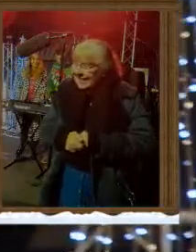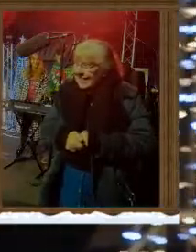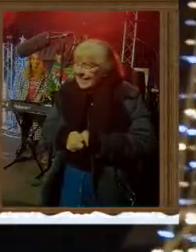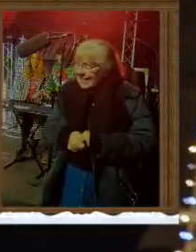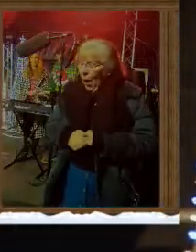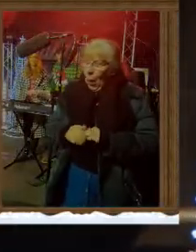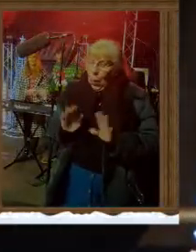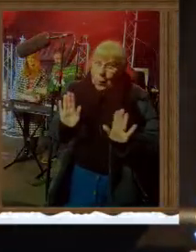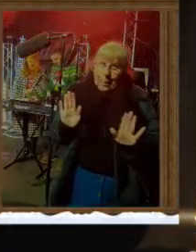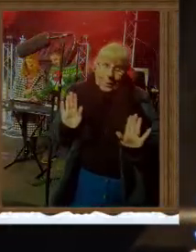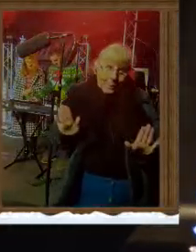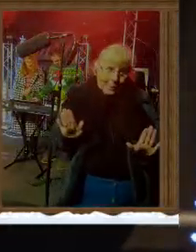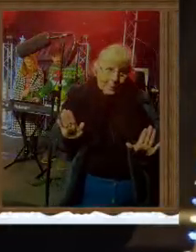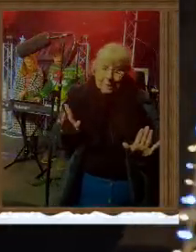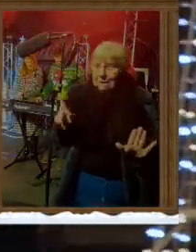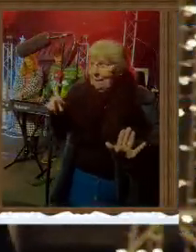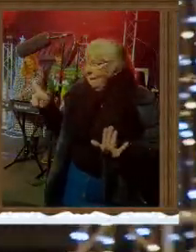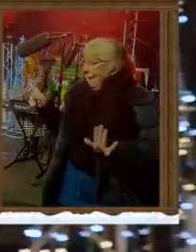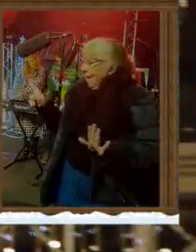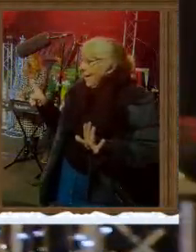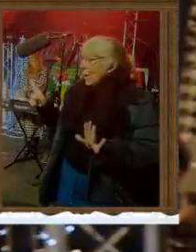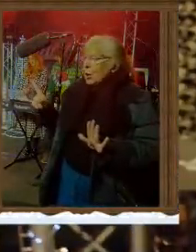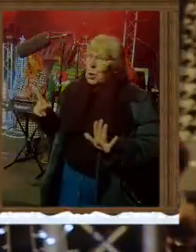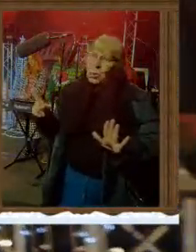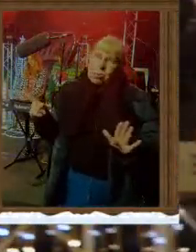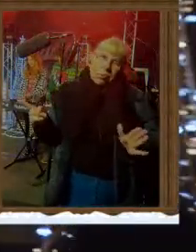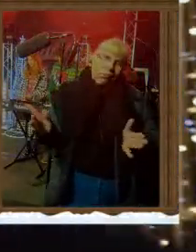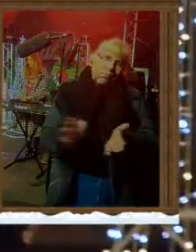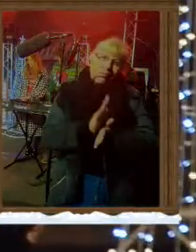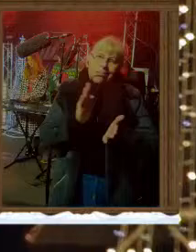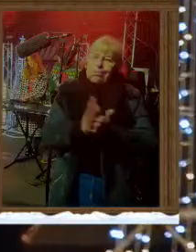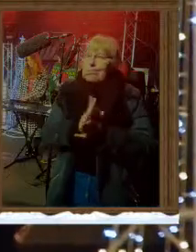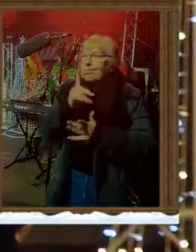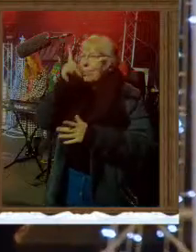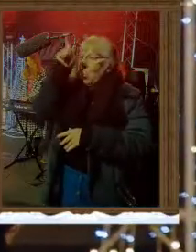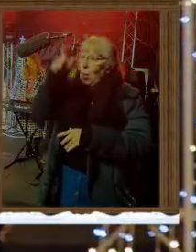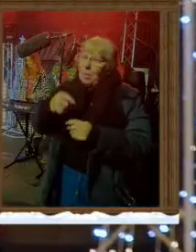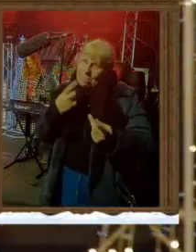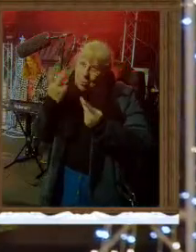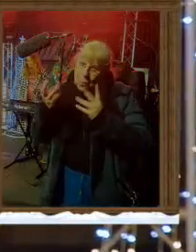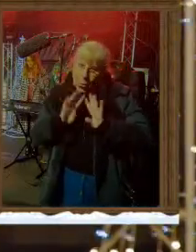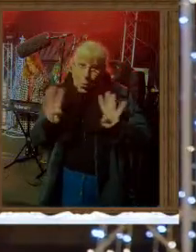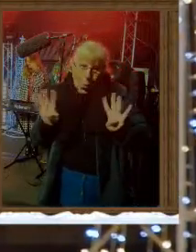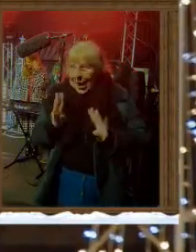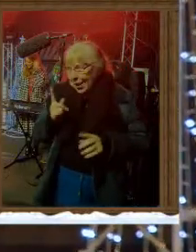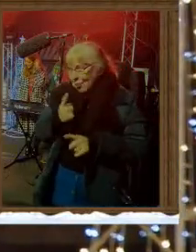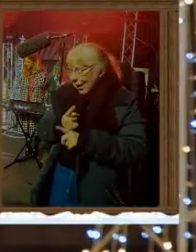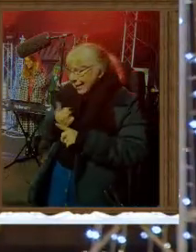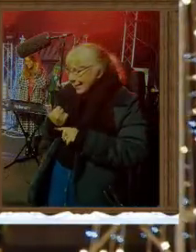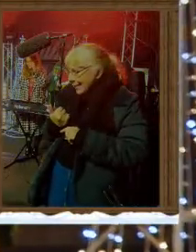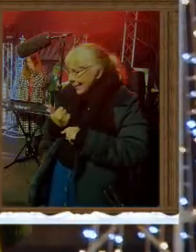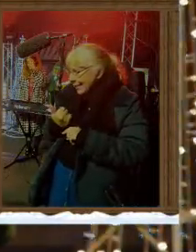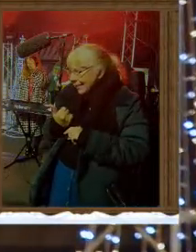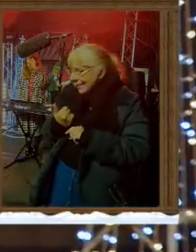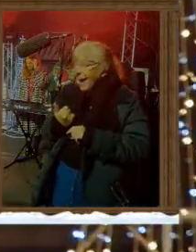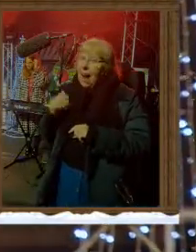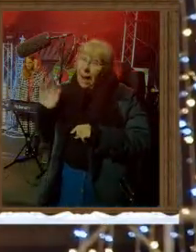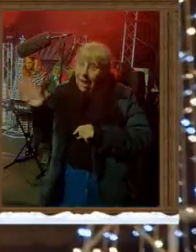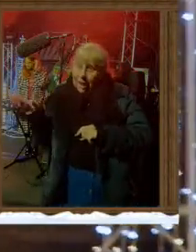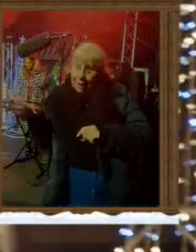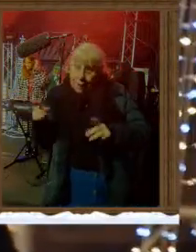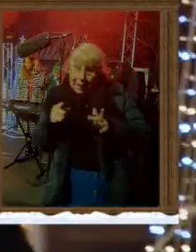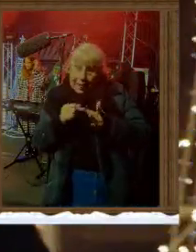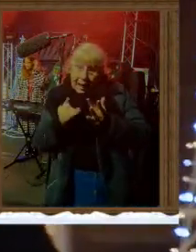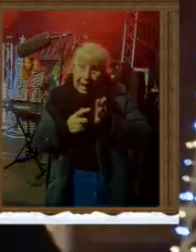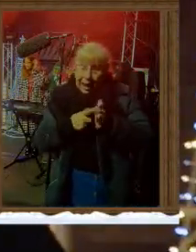Oh, my goodness. She would fit right in the North Pole choir, don't you think? Well, Isla, should we check